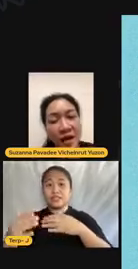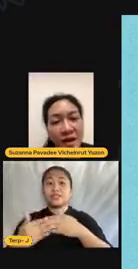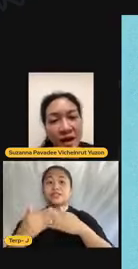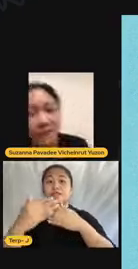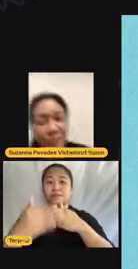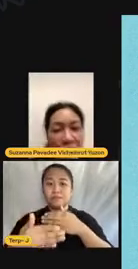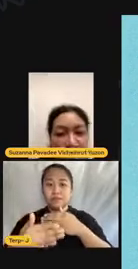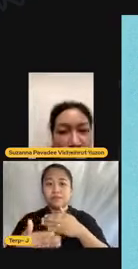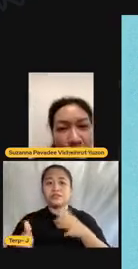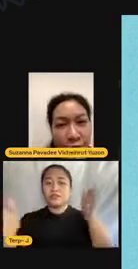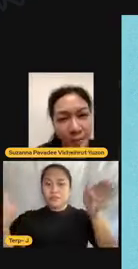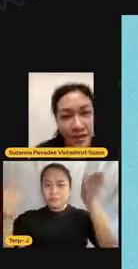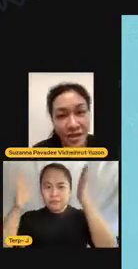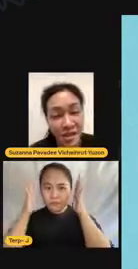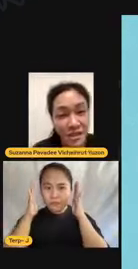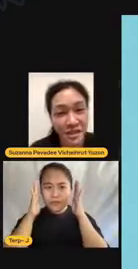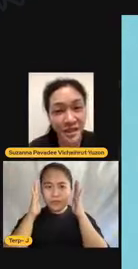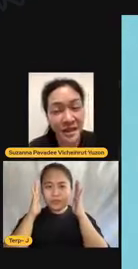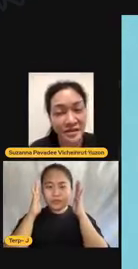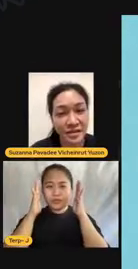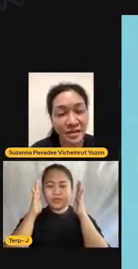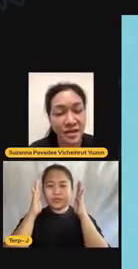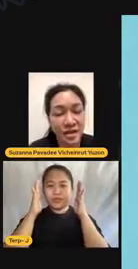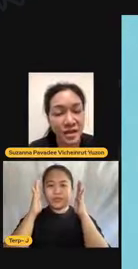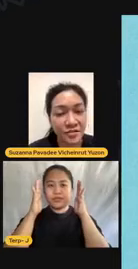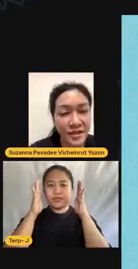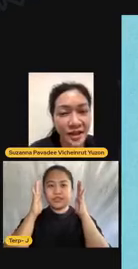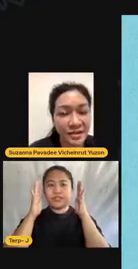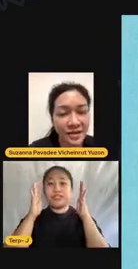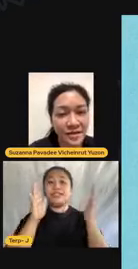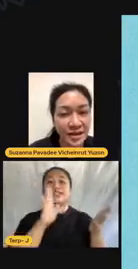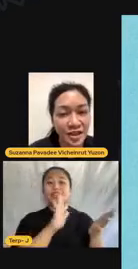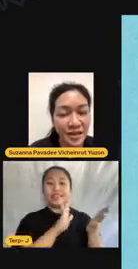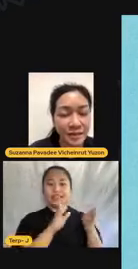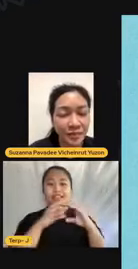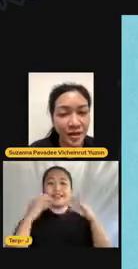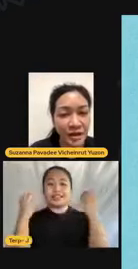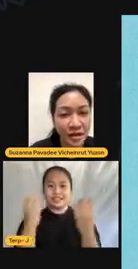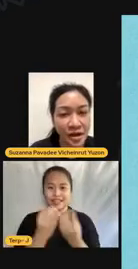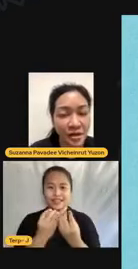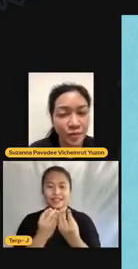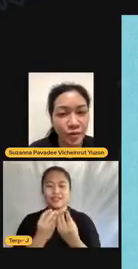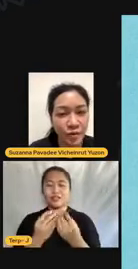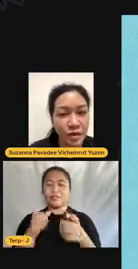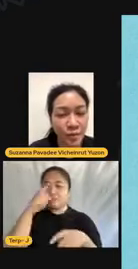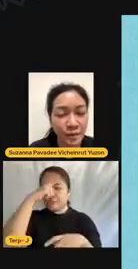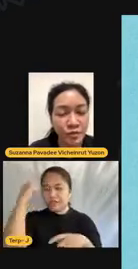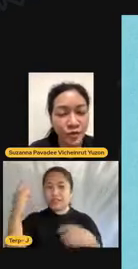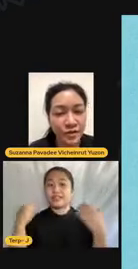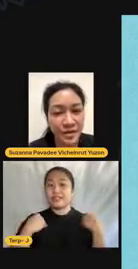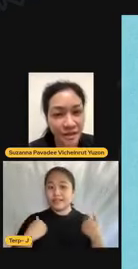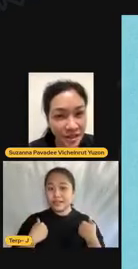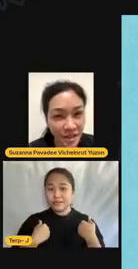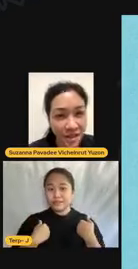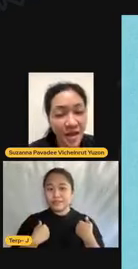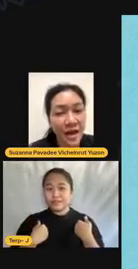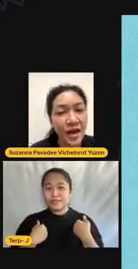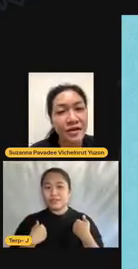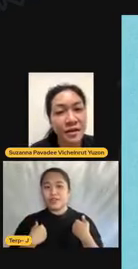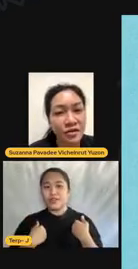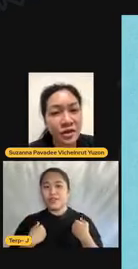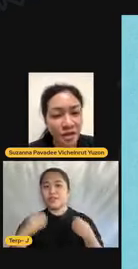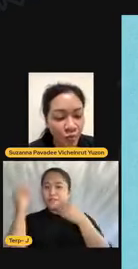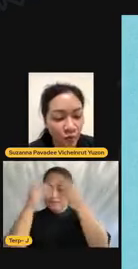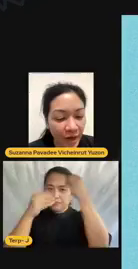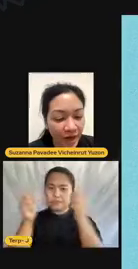way. It will help her pay attention to class. And if she has attention, you know, problems with her attention,